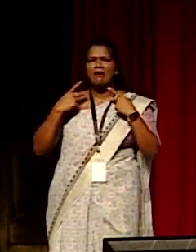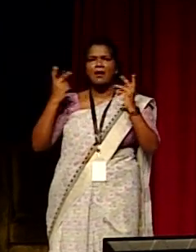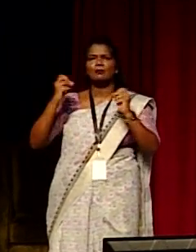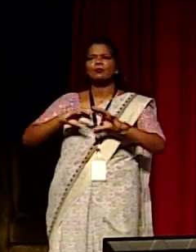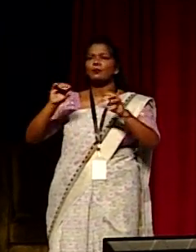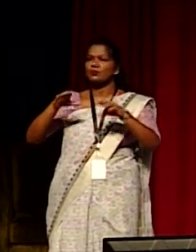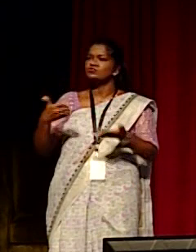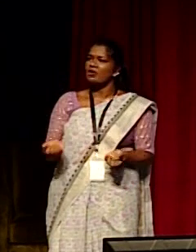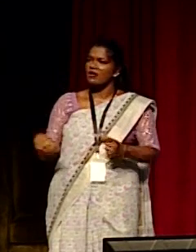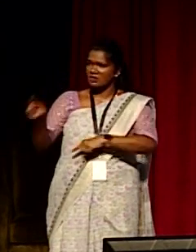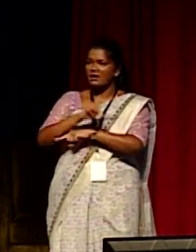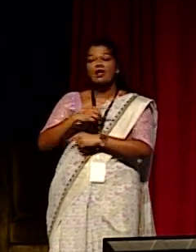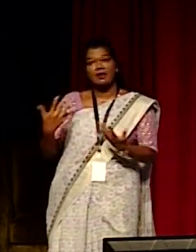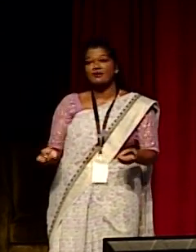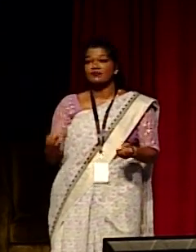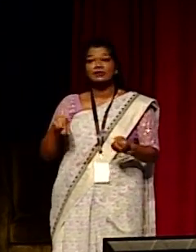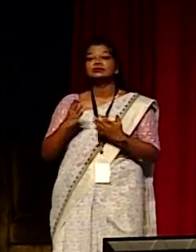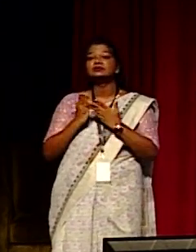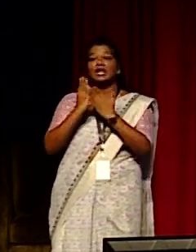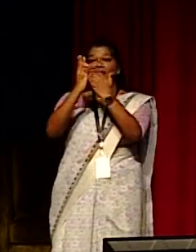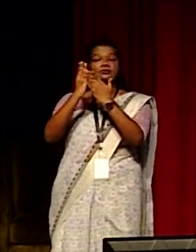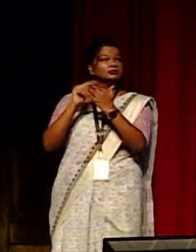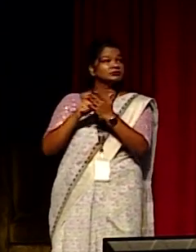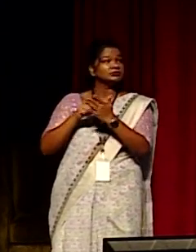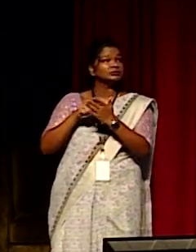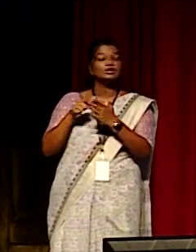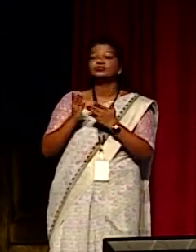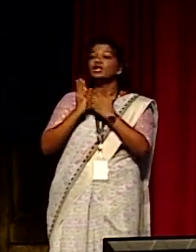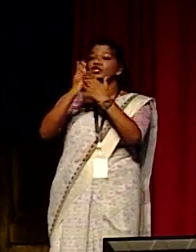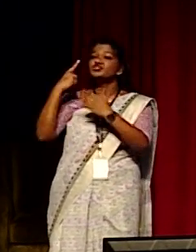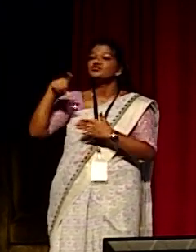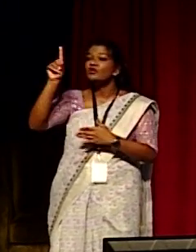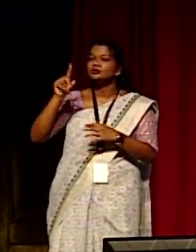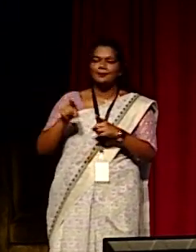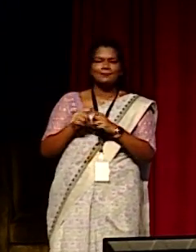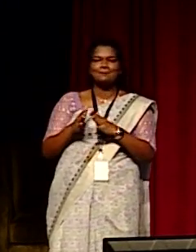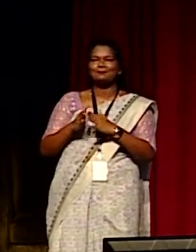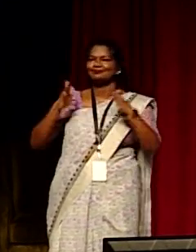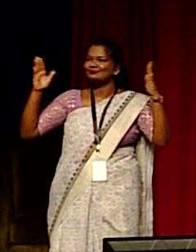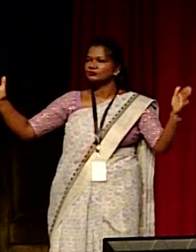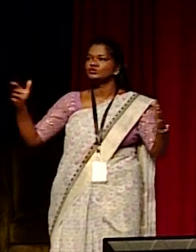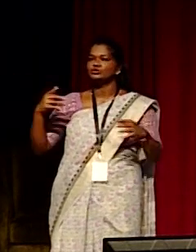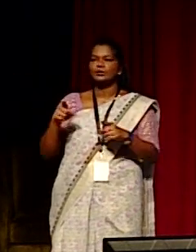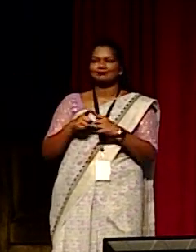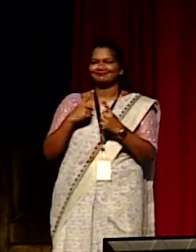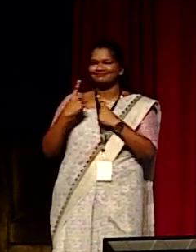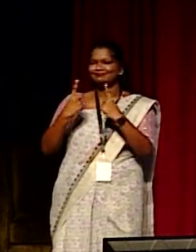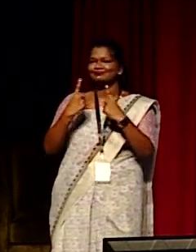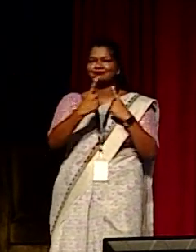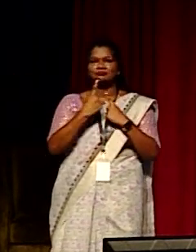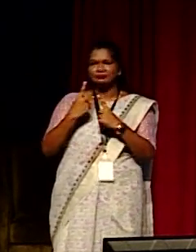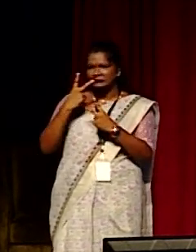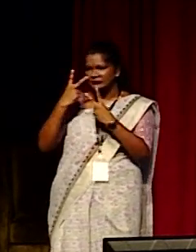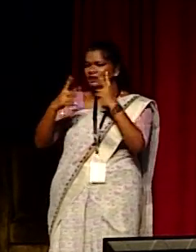even today. They studied 4 parameters, 2 shock absorption and 4 gait